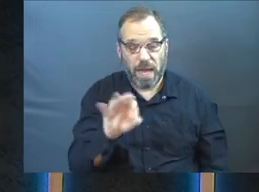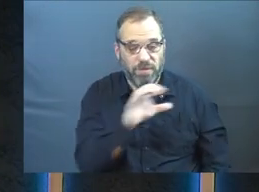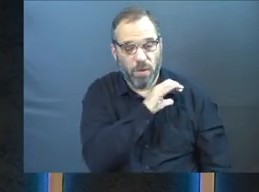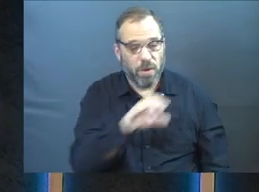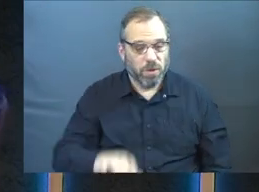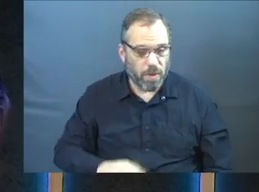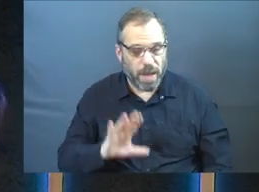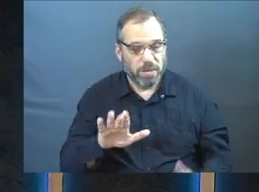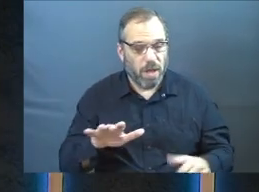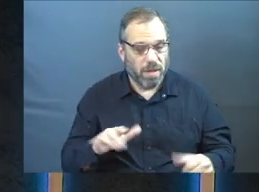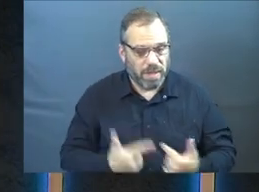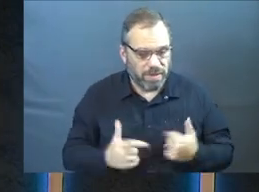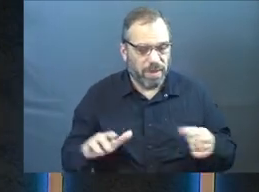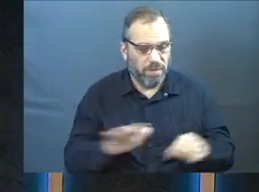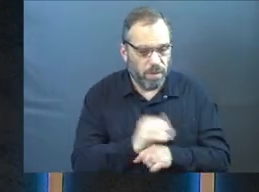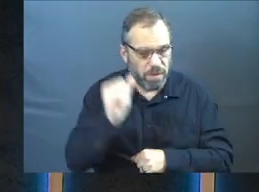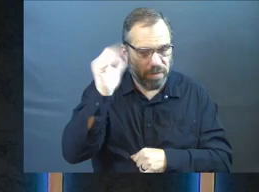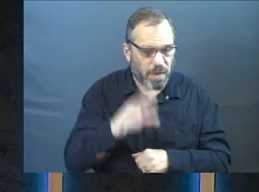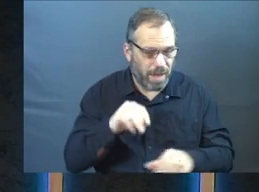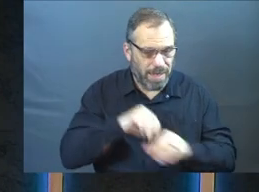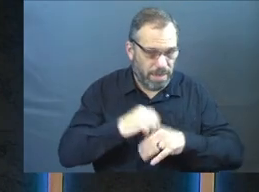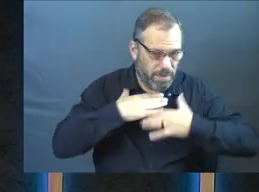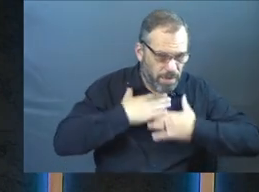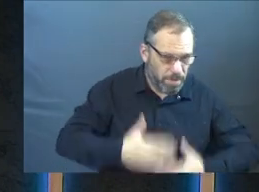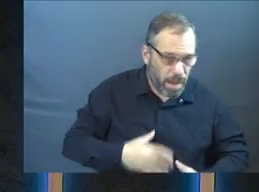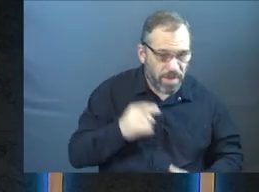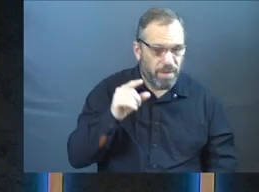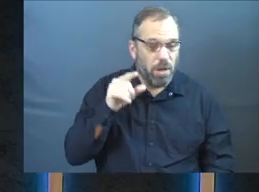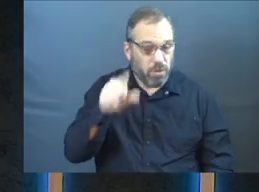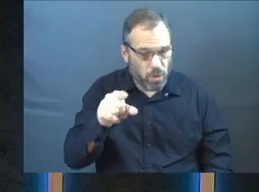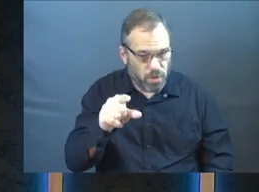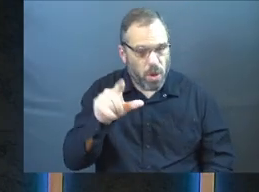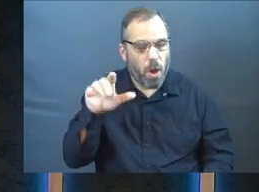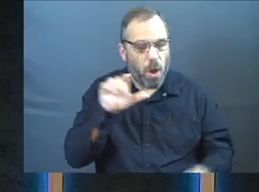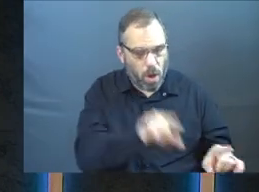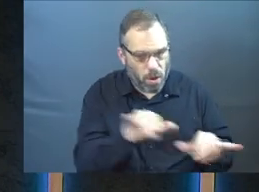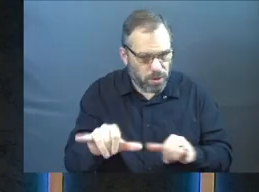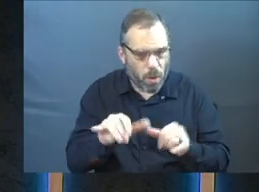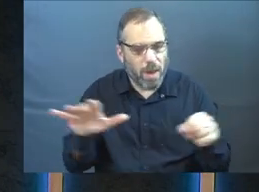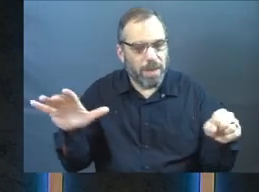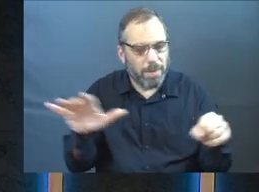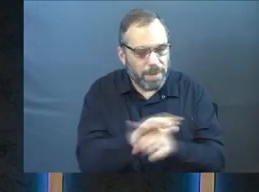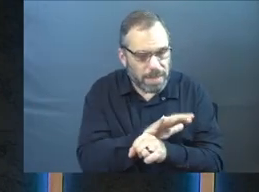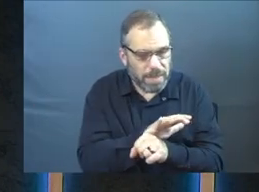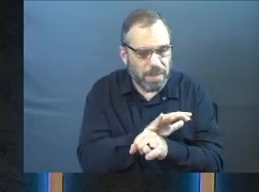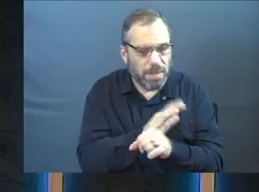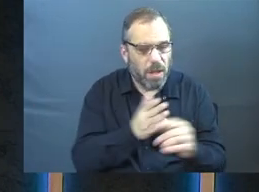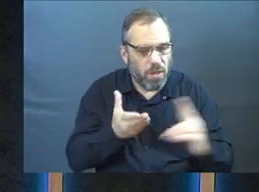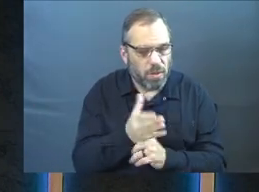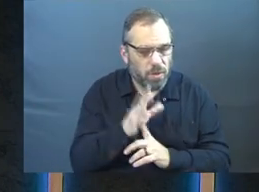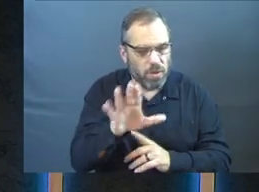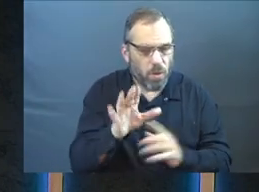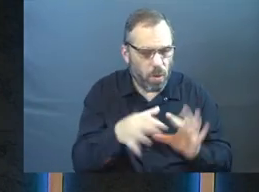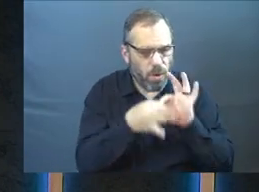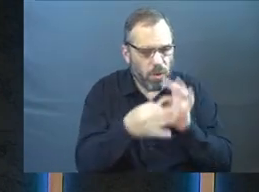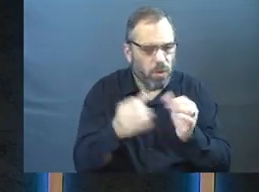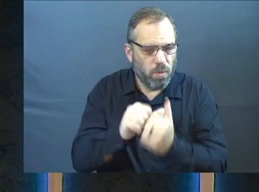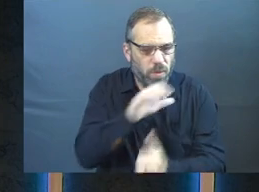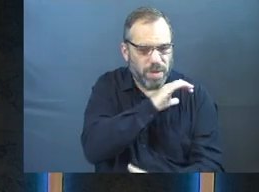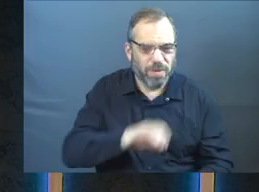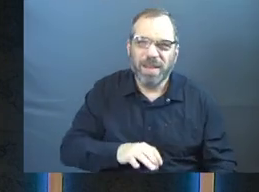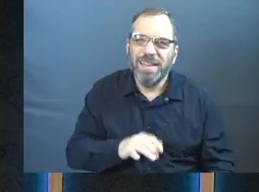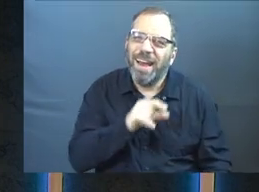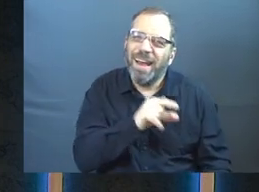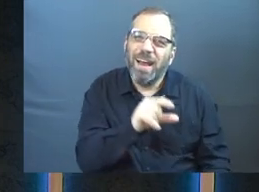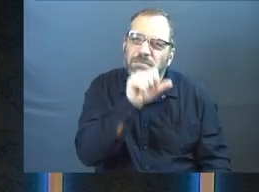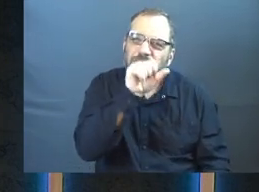Christ lives all the fullness of God in a human body. For you, so you also are complete through your union with Christ." I just